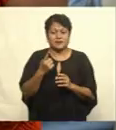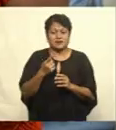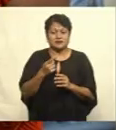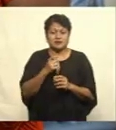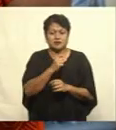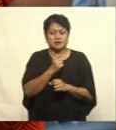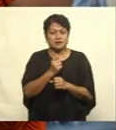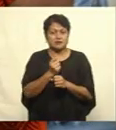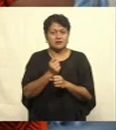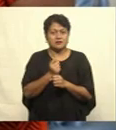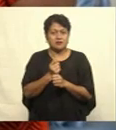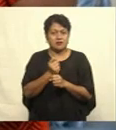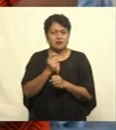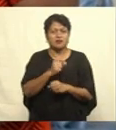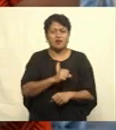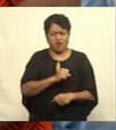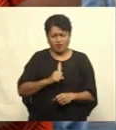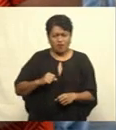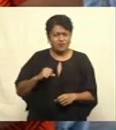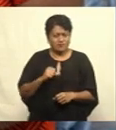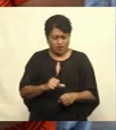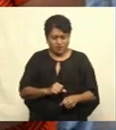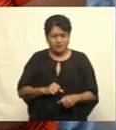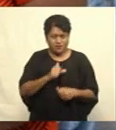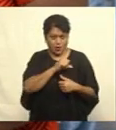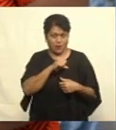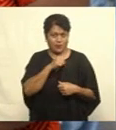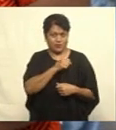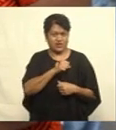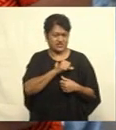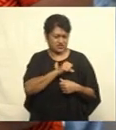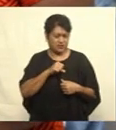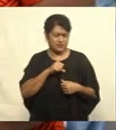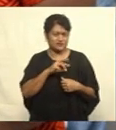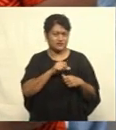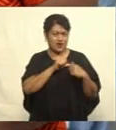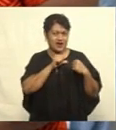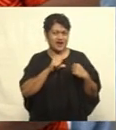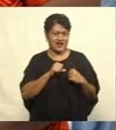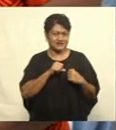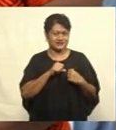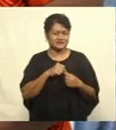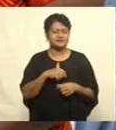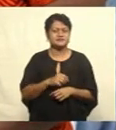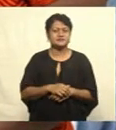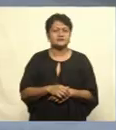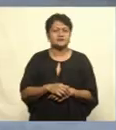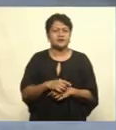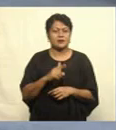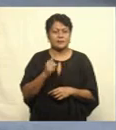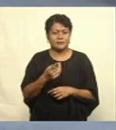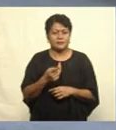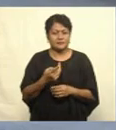Lord had different plans for me, and I entered public health, and that's where I've been loving my work ever since.